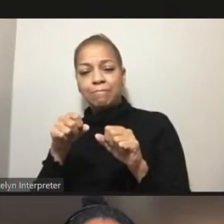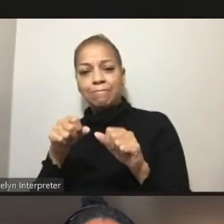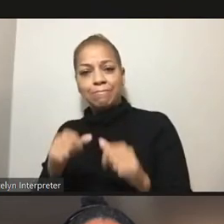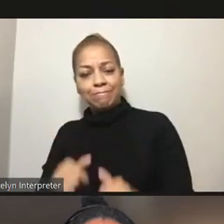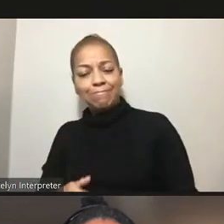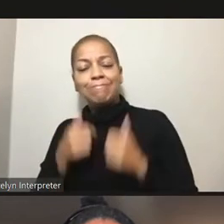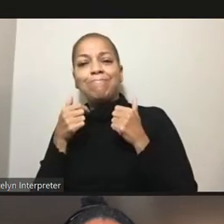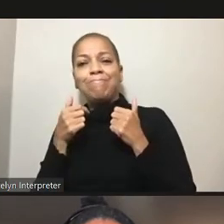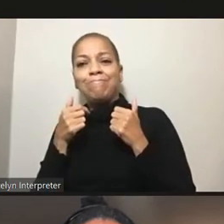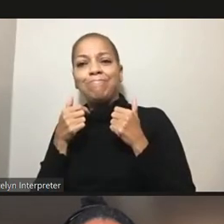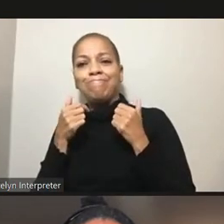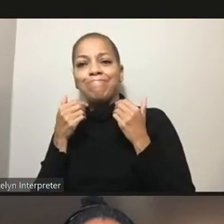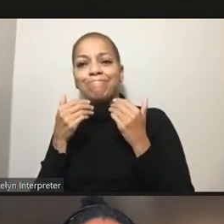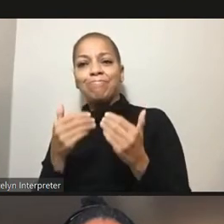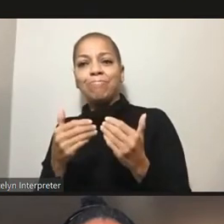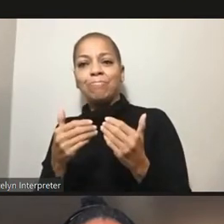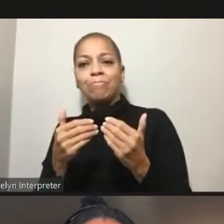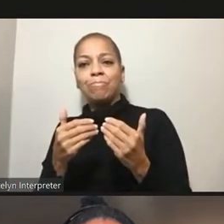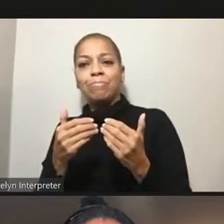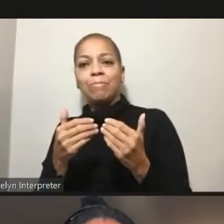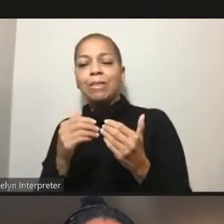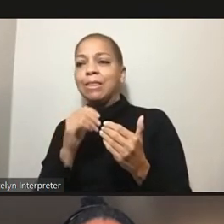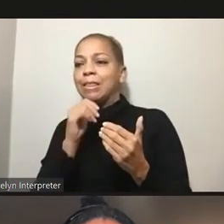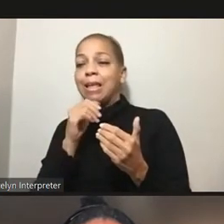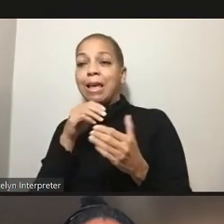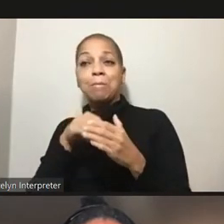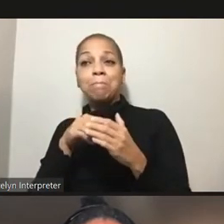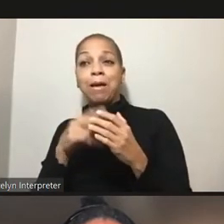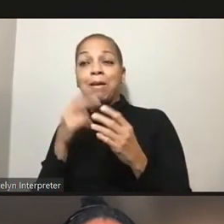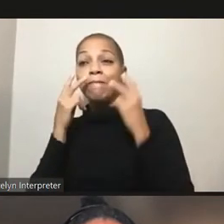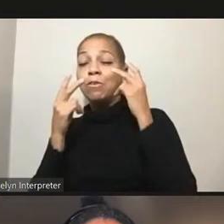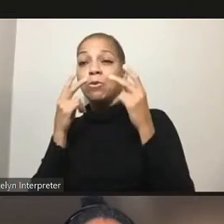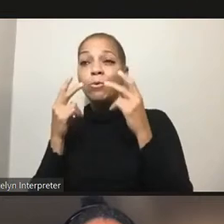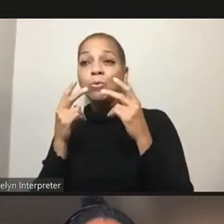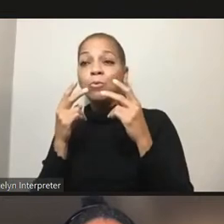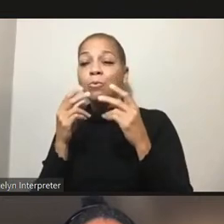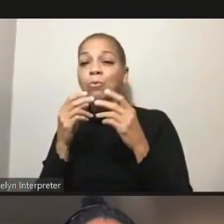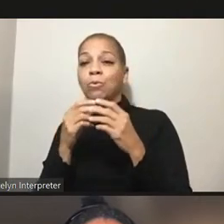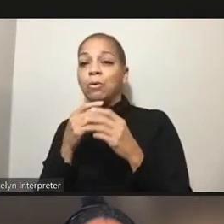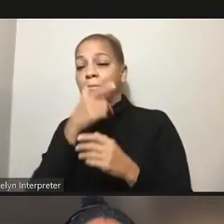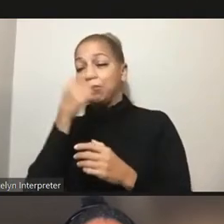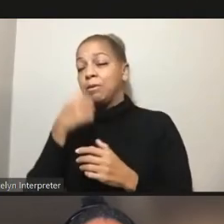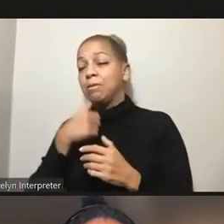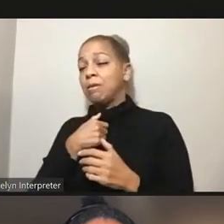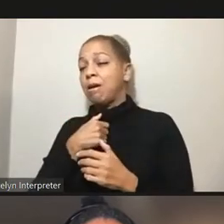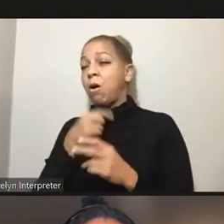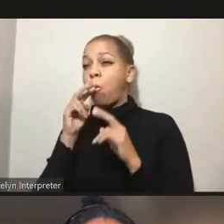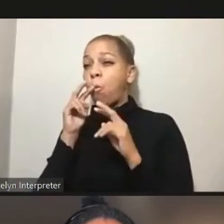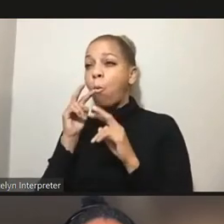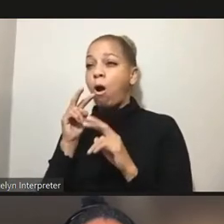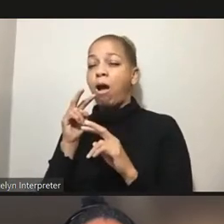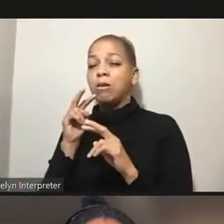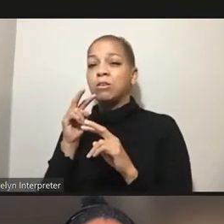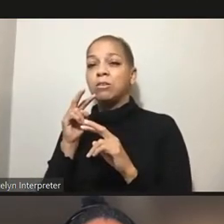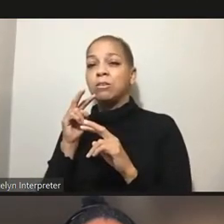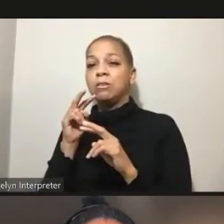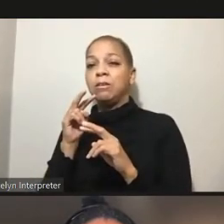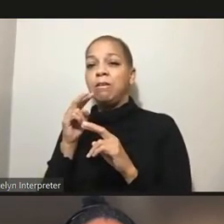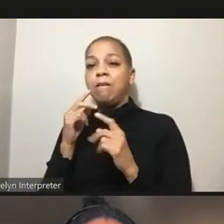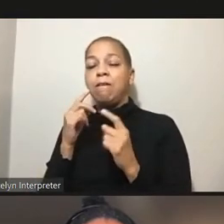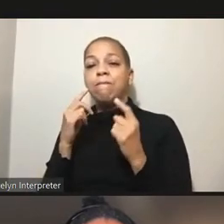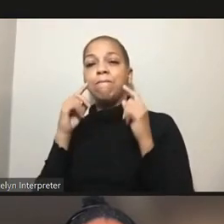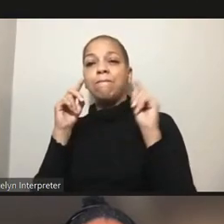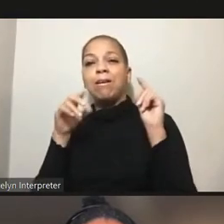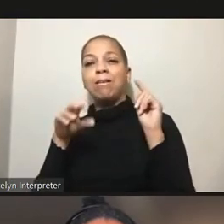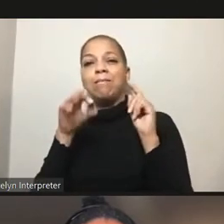would otherwise not have been in my view, because I watched and finally found a space where